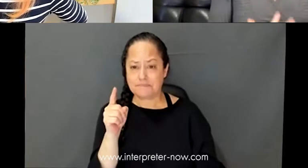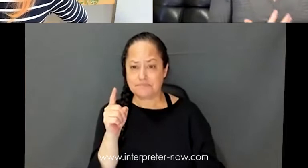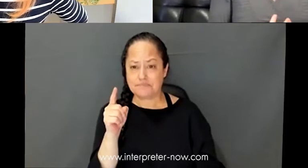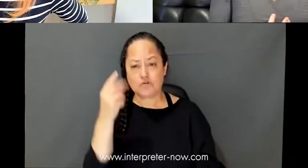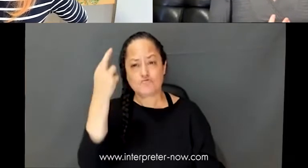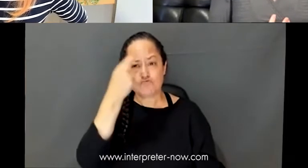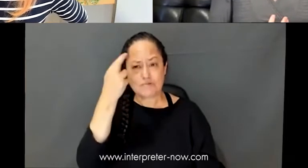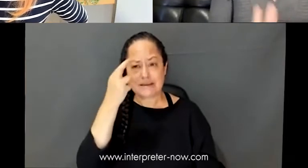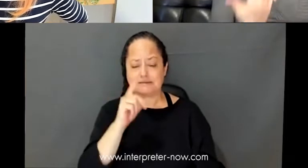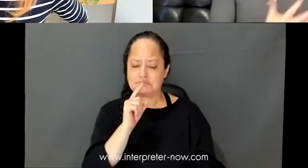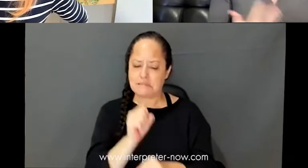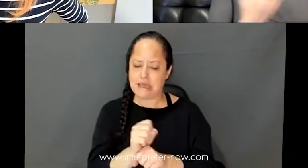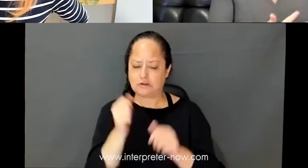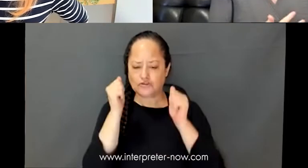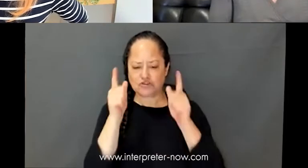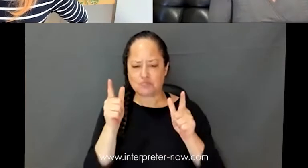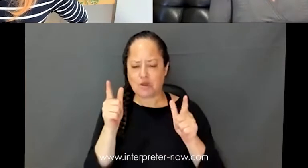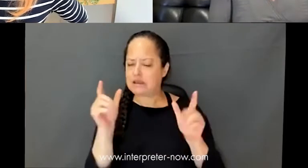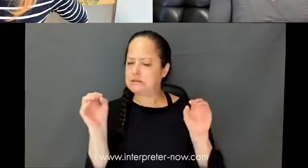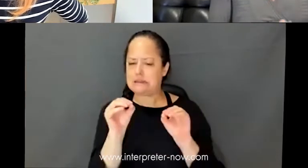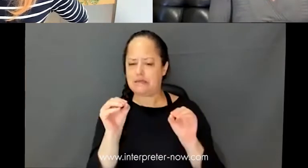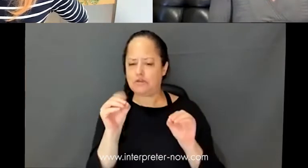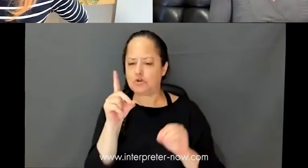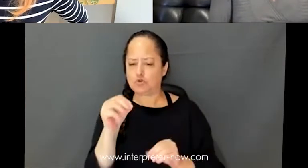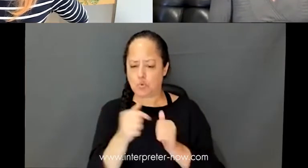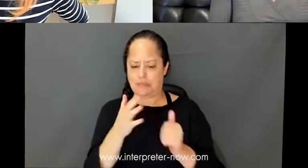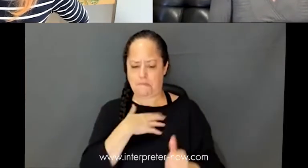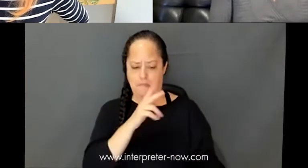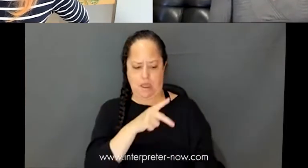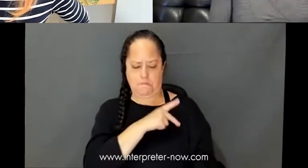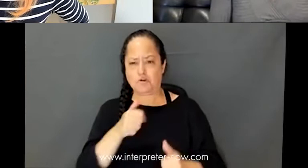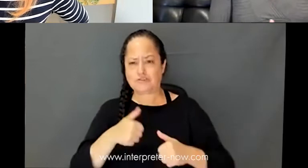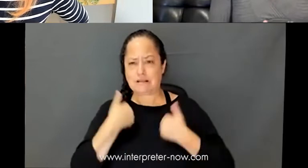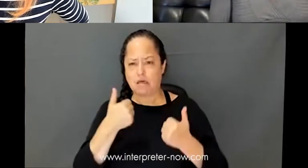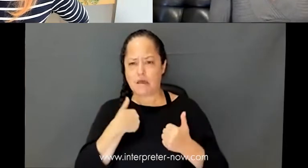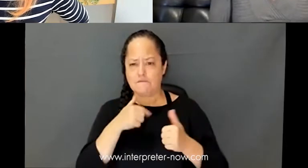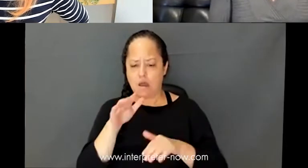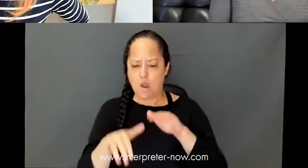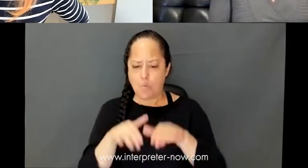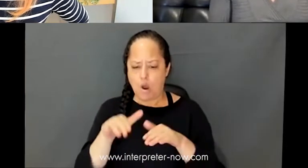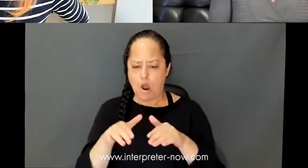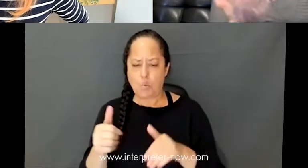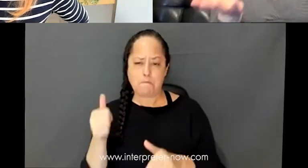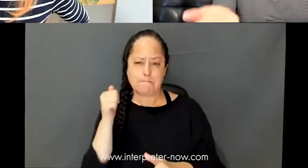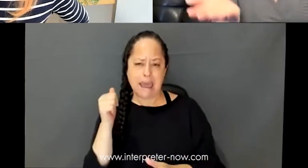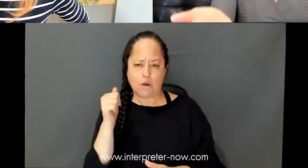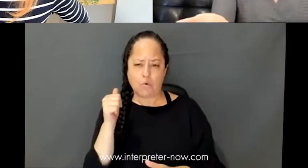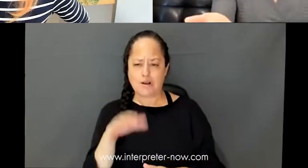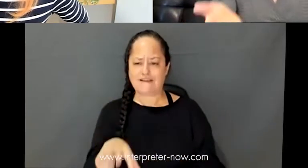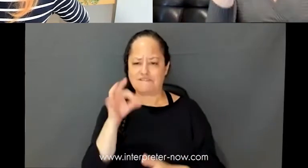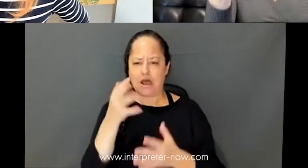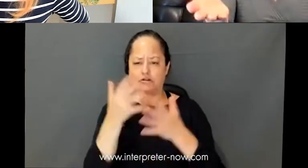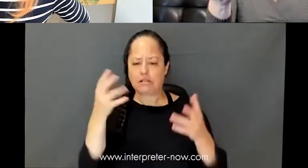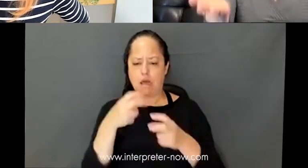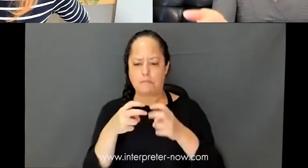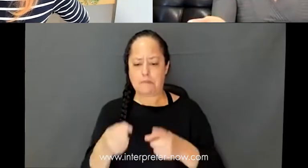reasons that actually surprisingly have nothing to do with my personal life. I just sort of walked backwards into them. I found a lot of people bringing problems